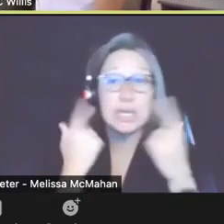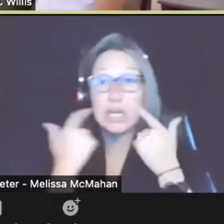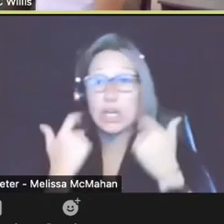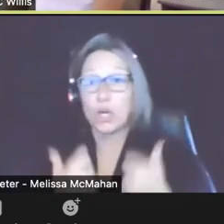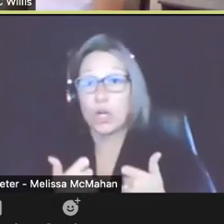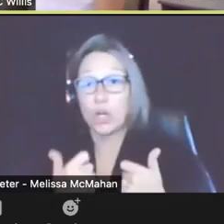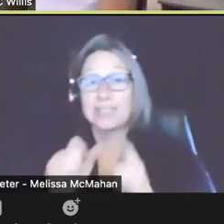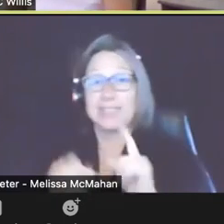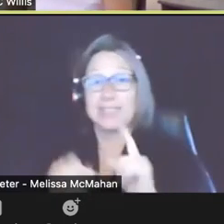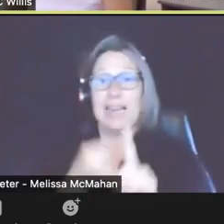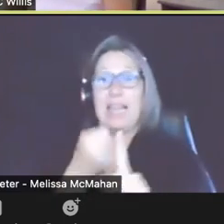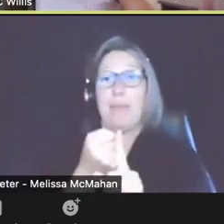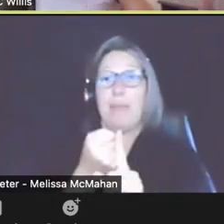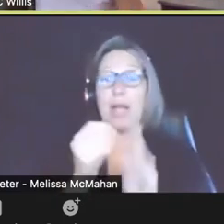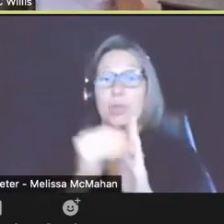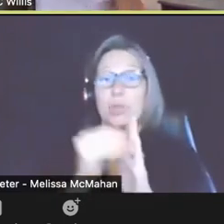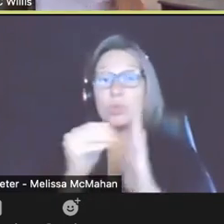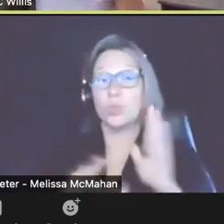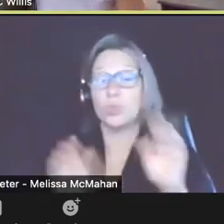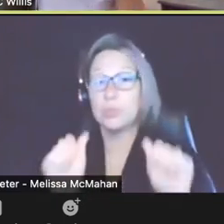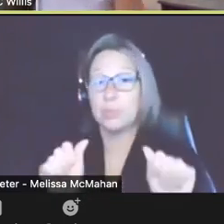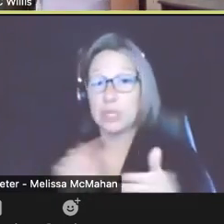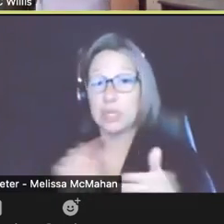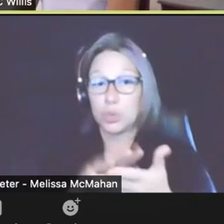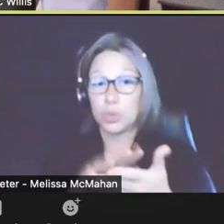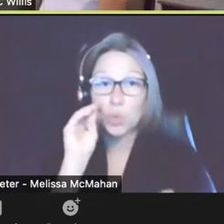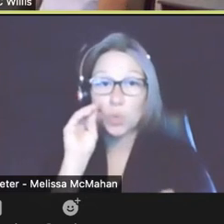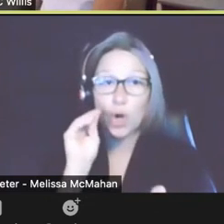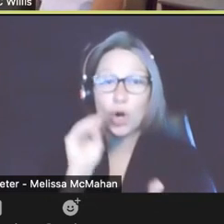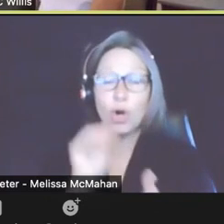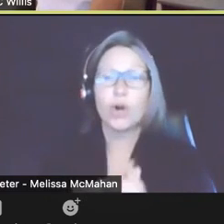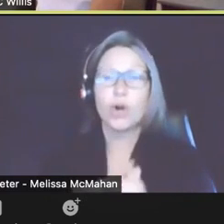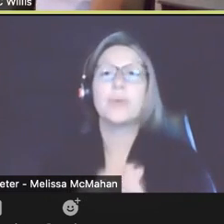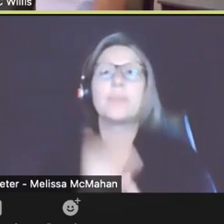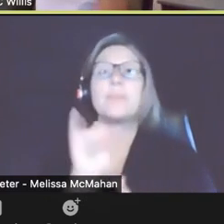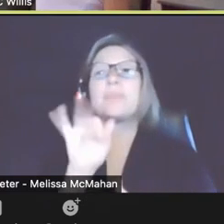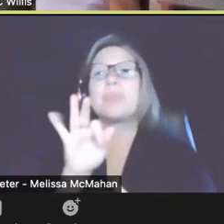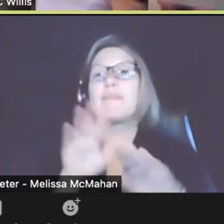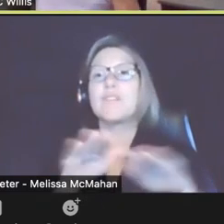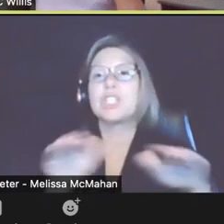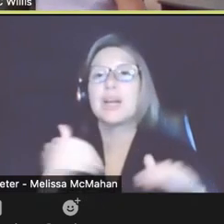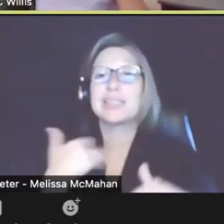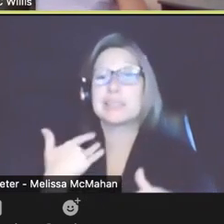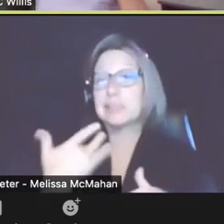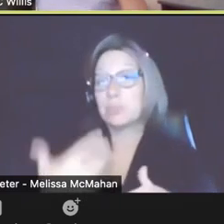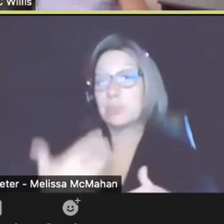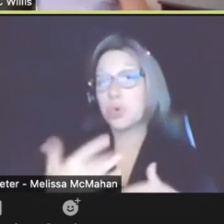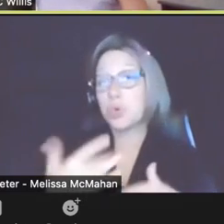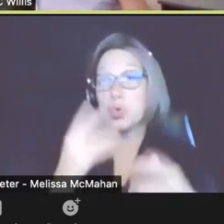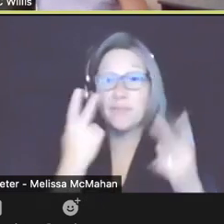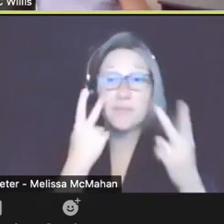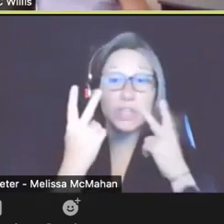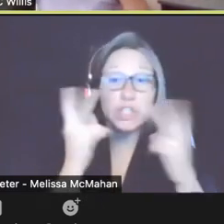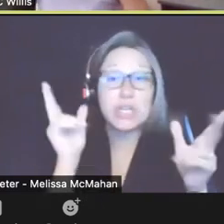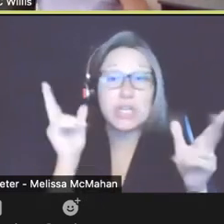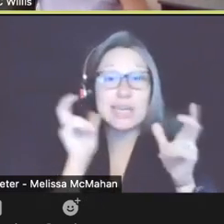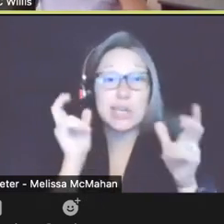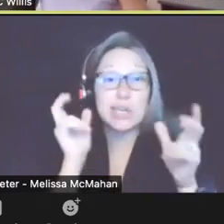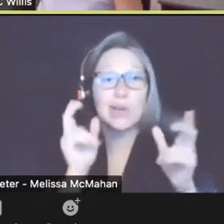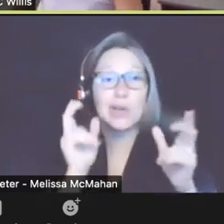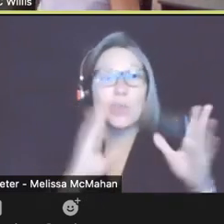to learn. Look at if a child has typical vision and hearing, so much information is received incidentally